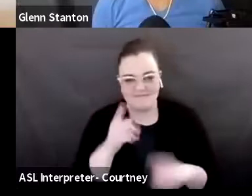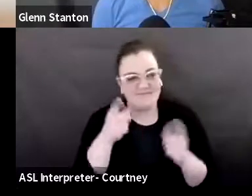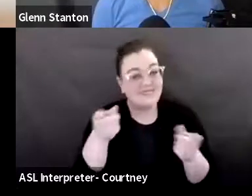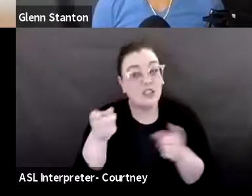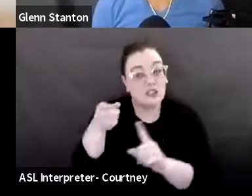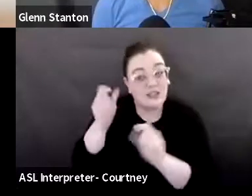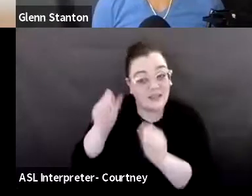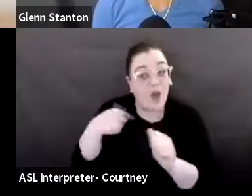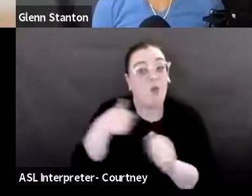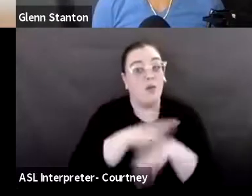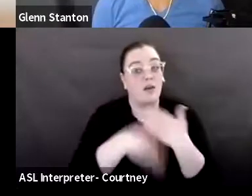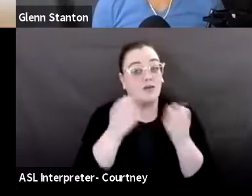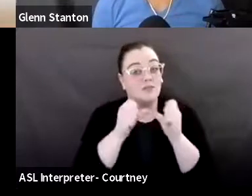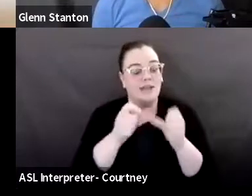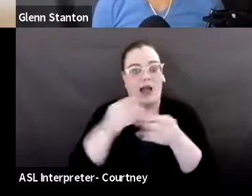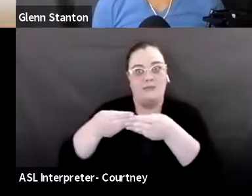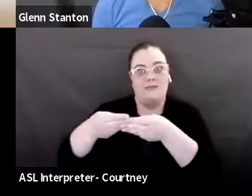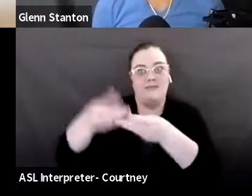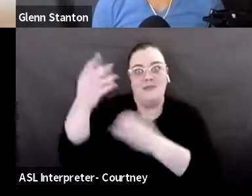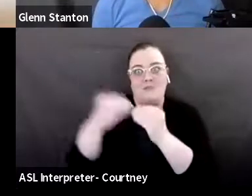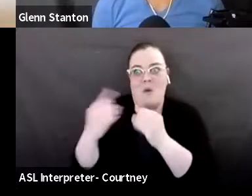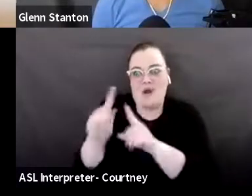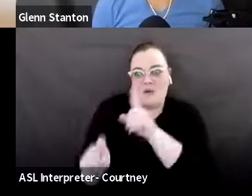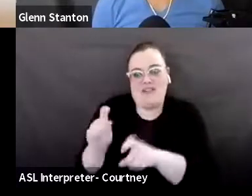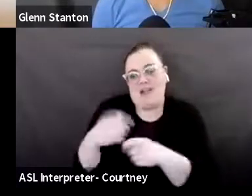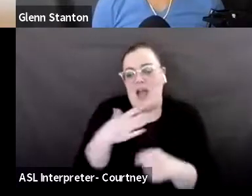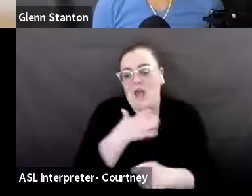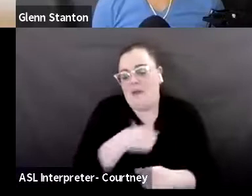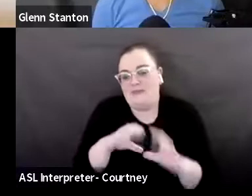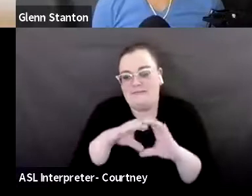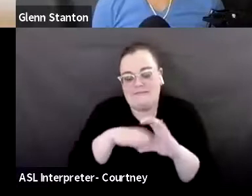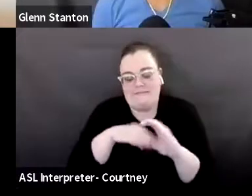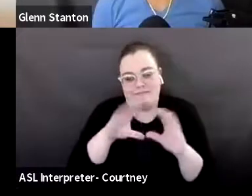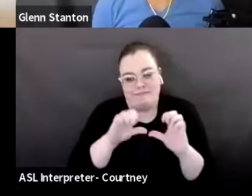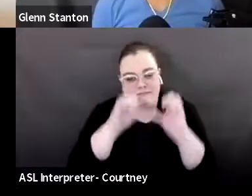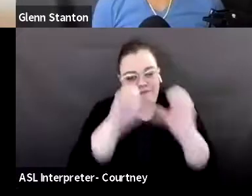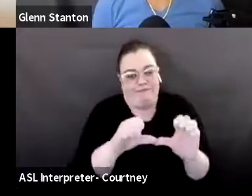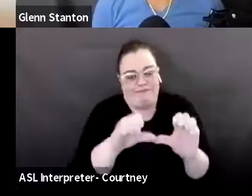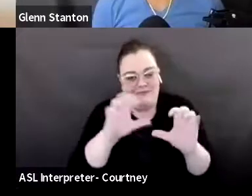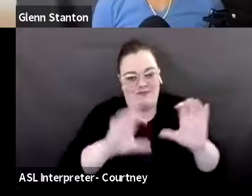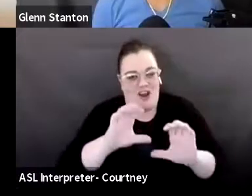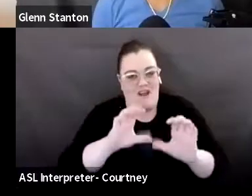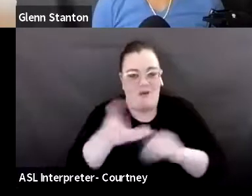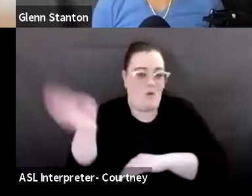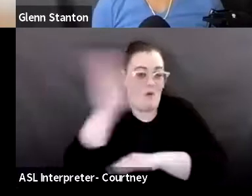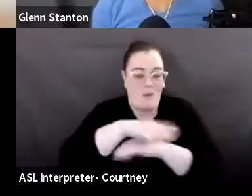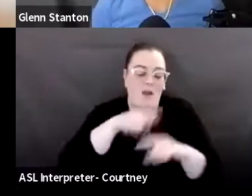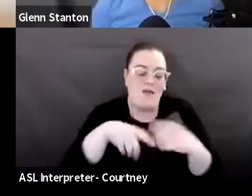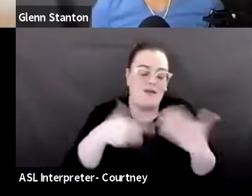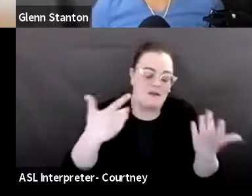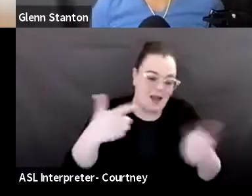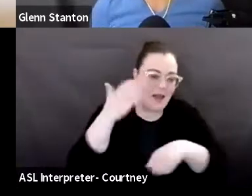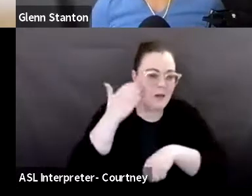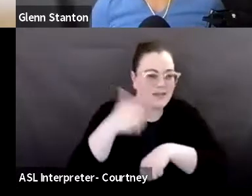more questions. I actually have tons of more questions. I wish we could chat all day, but alas, we cannot. I think